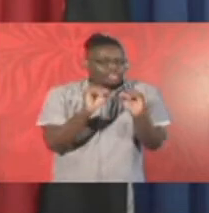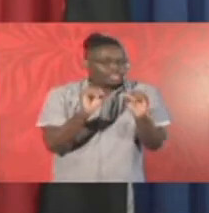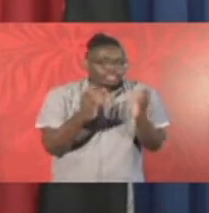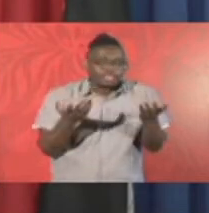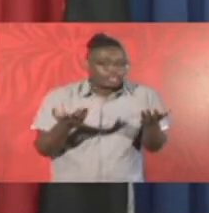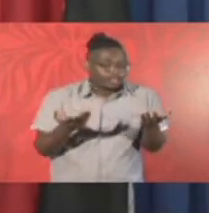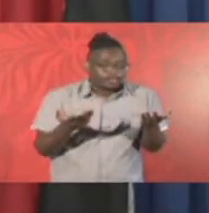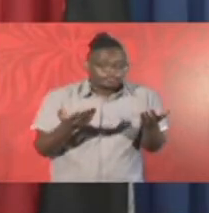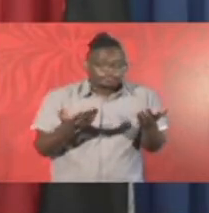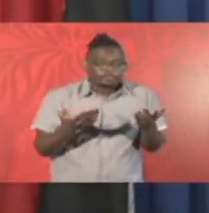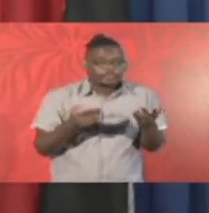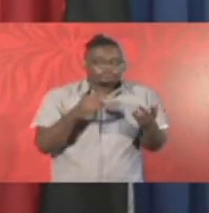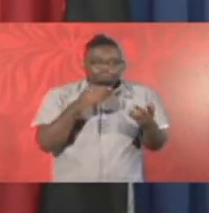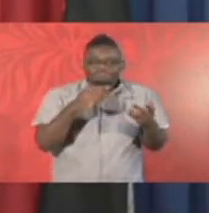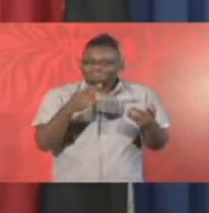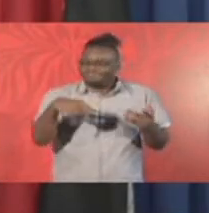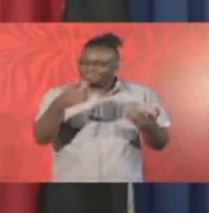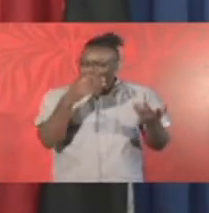in any great hurry.